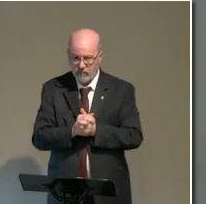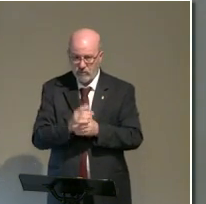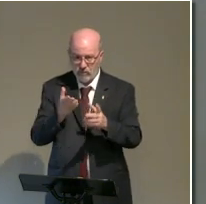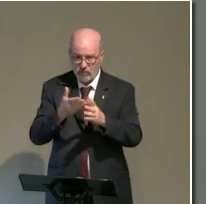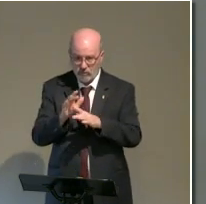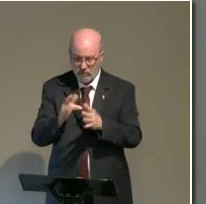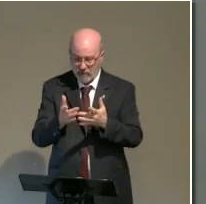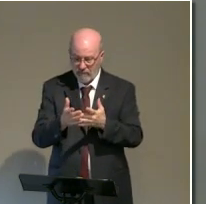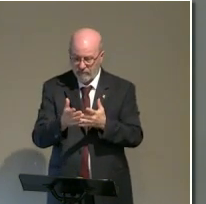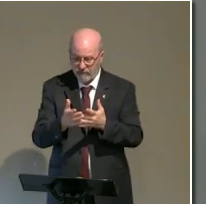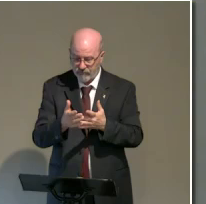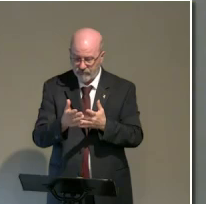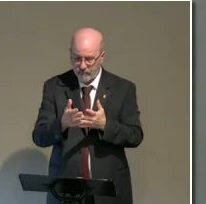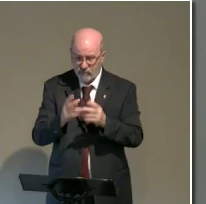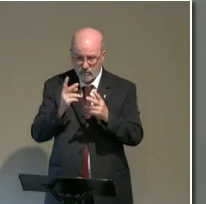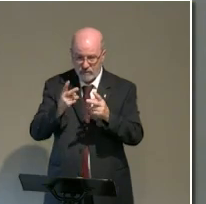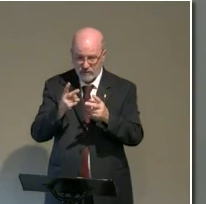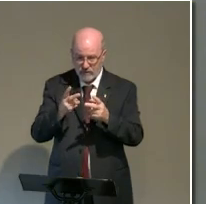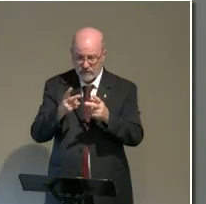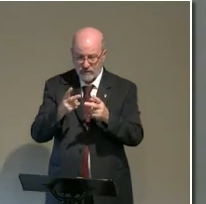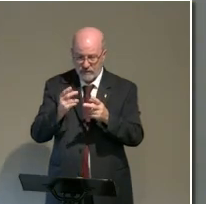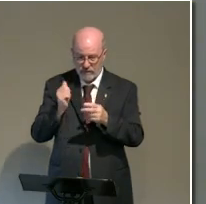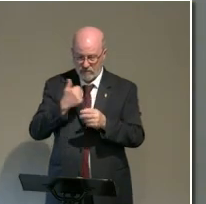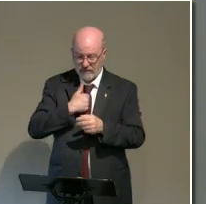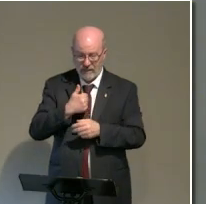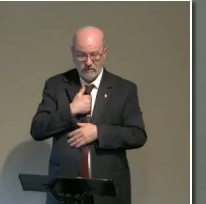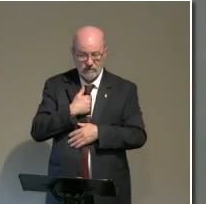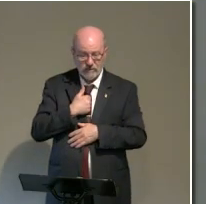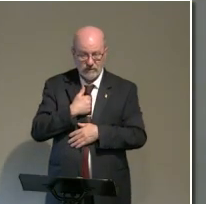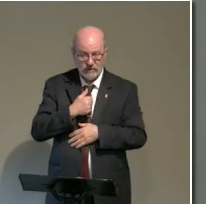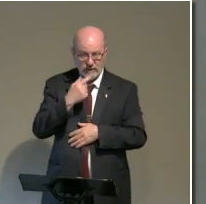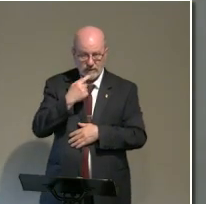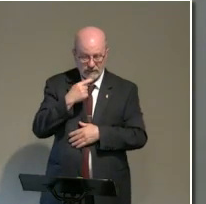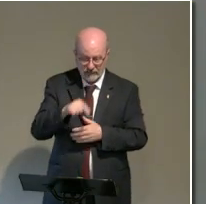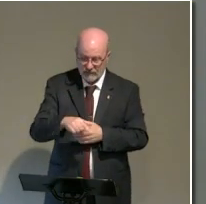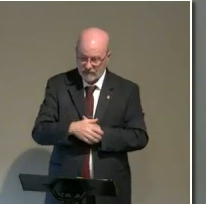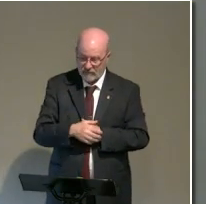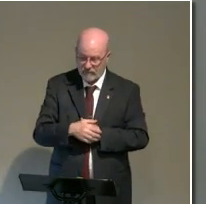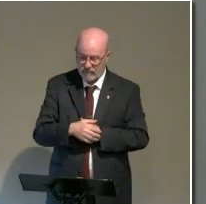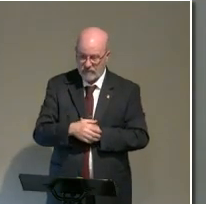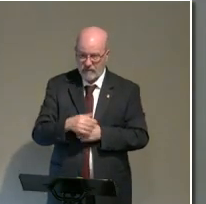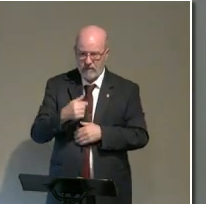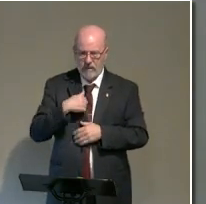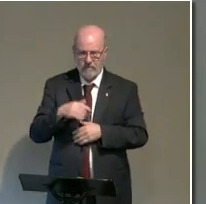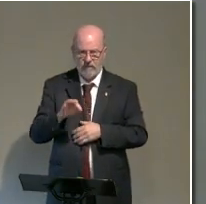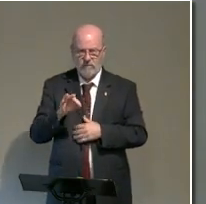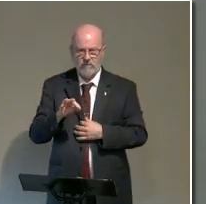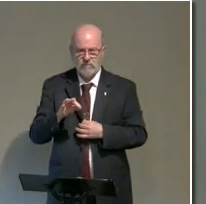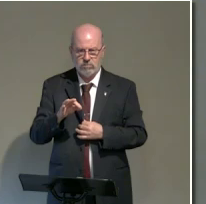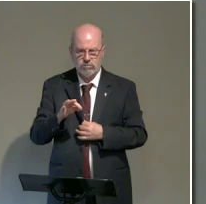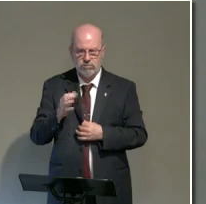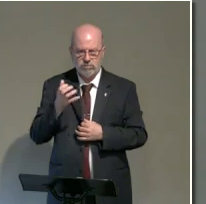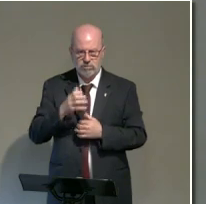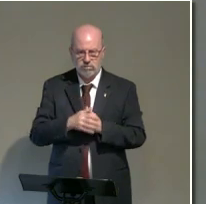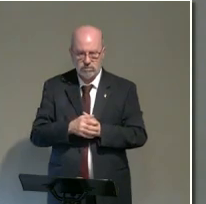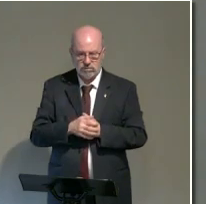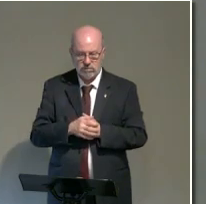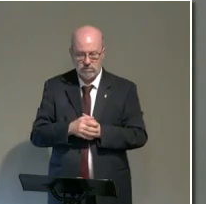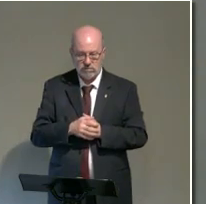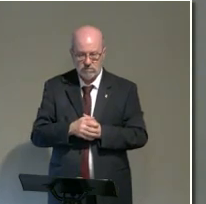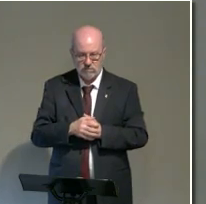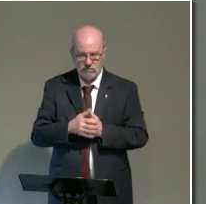through the Bible, or we can look at ourselves, right? He's saying this, which I found